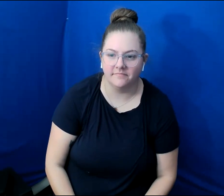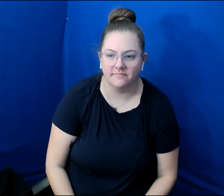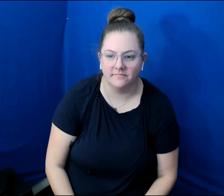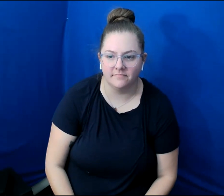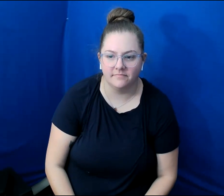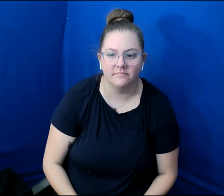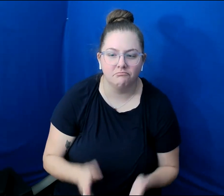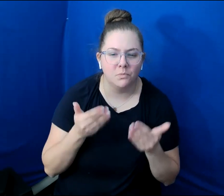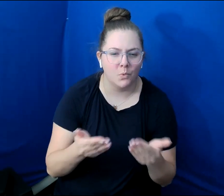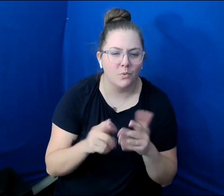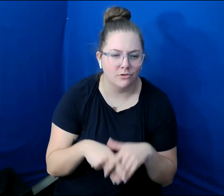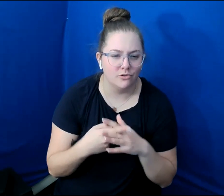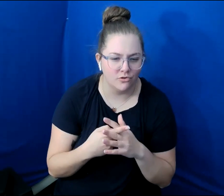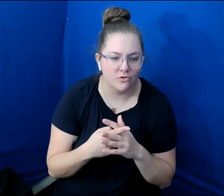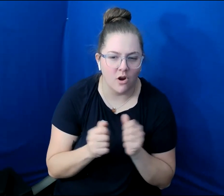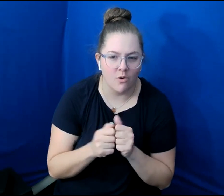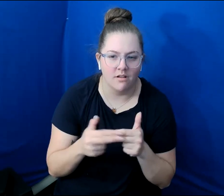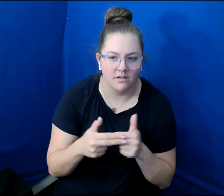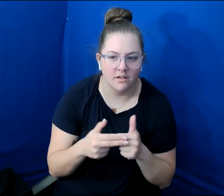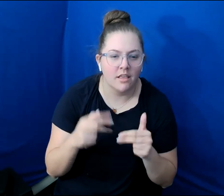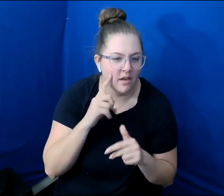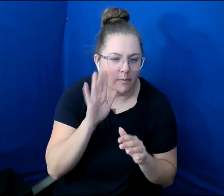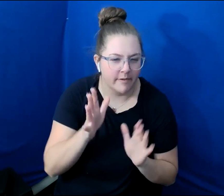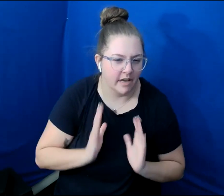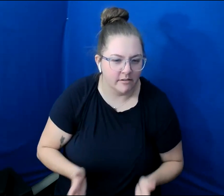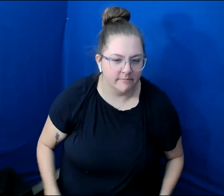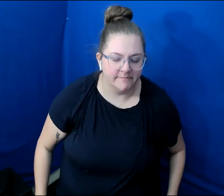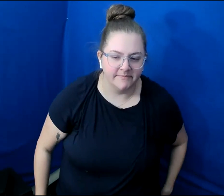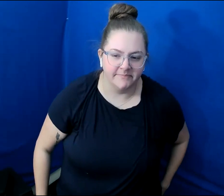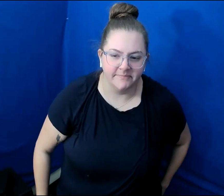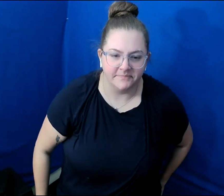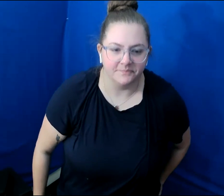and start going through them. I think that'll be just fine.